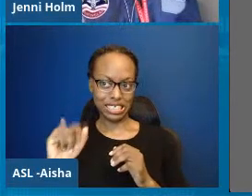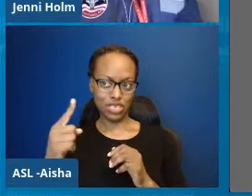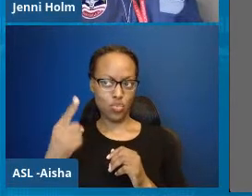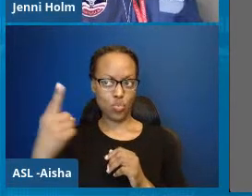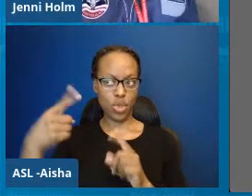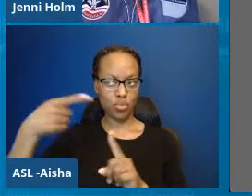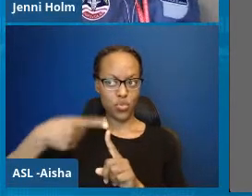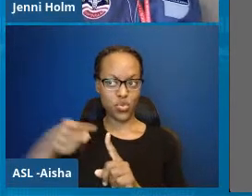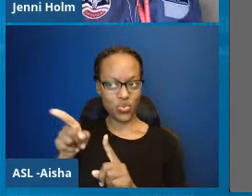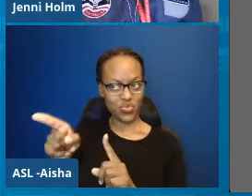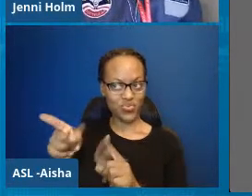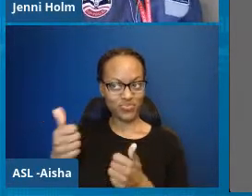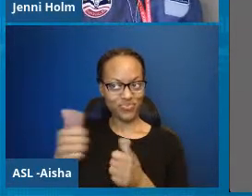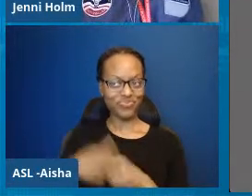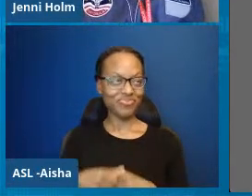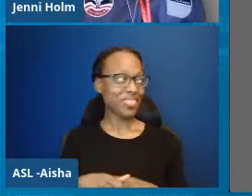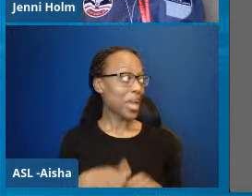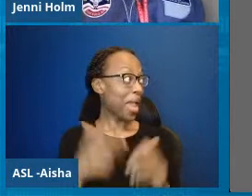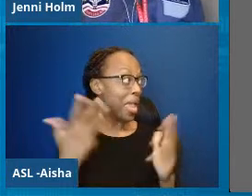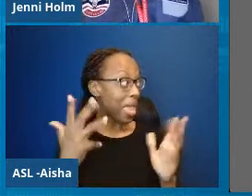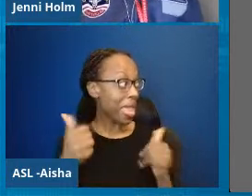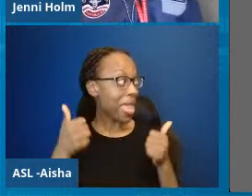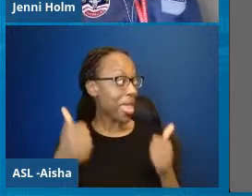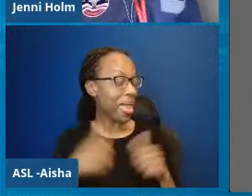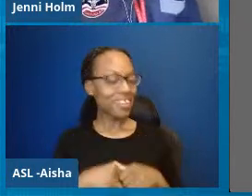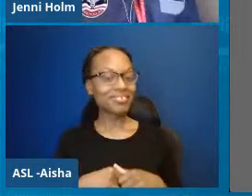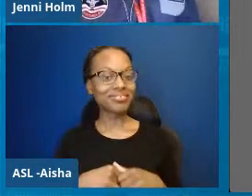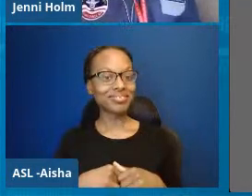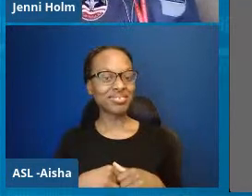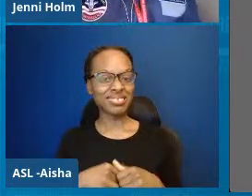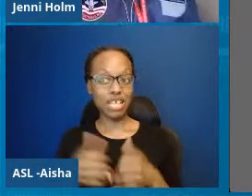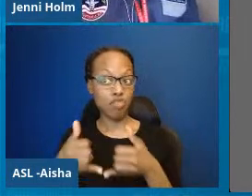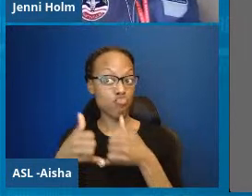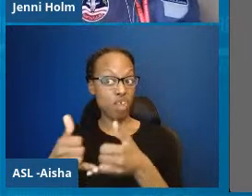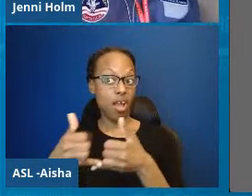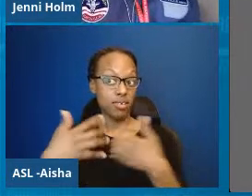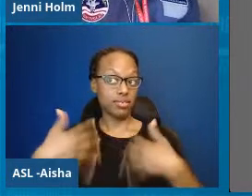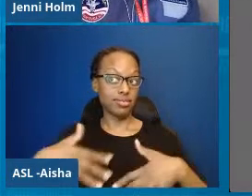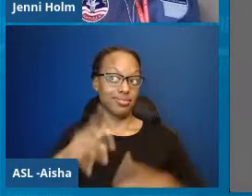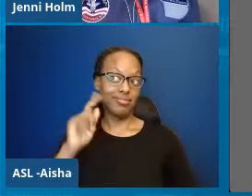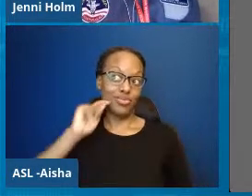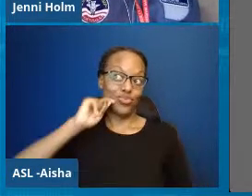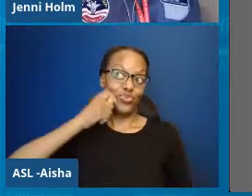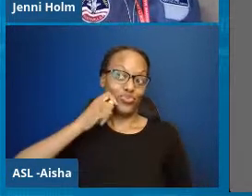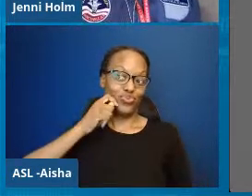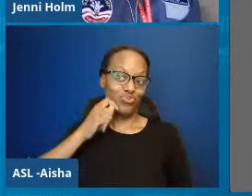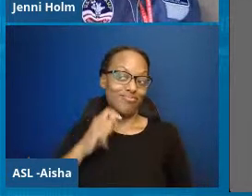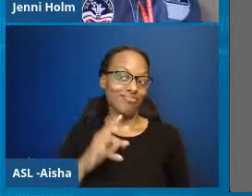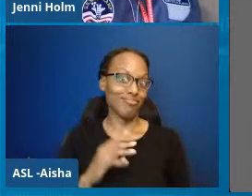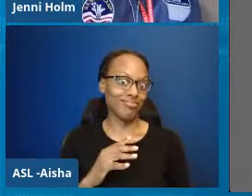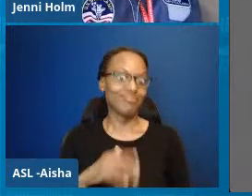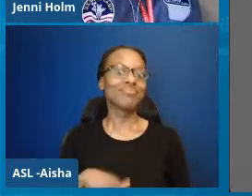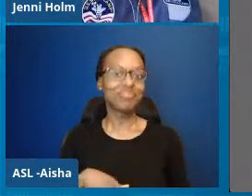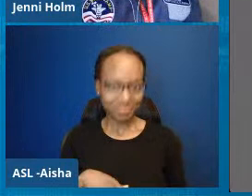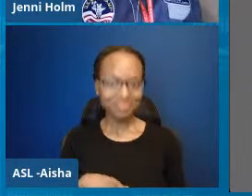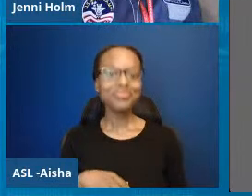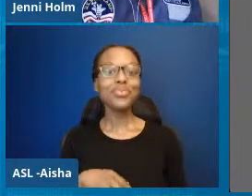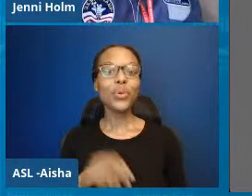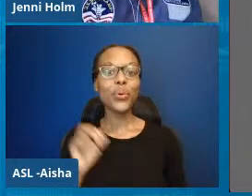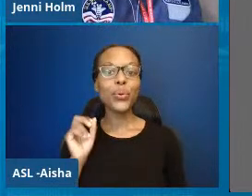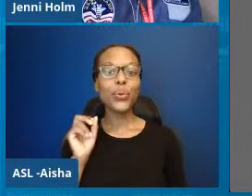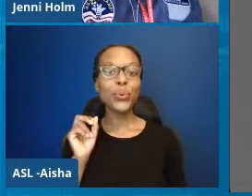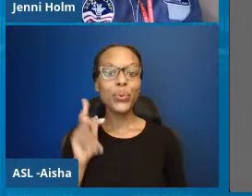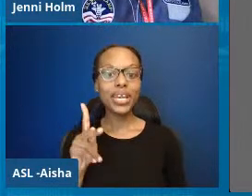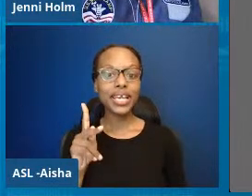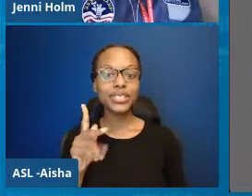board. Woohoo! So we go back up, and remember the prize is amazing. Wait till you hear the prize. It's so good. So then, all right.